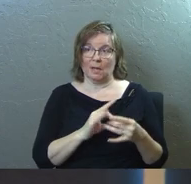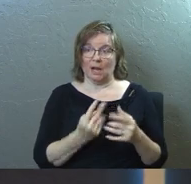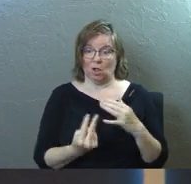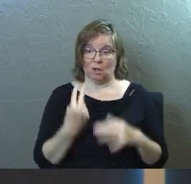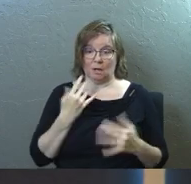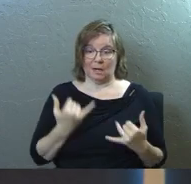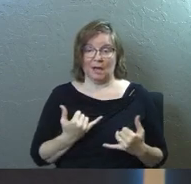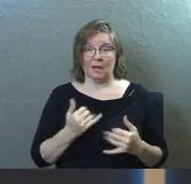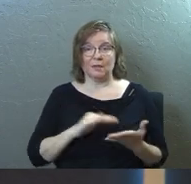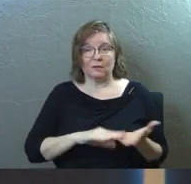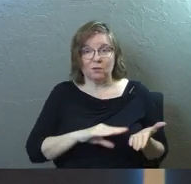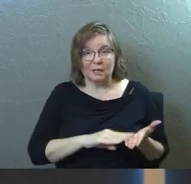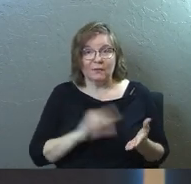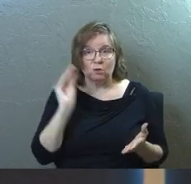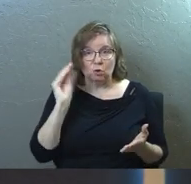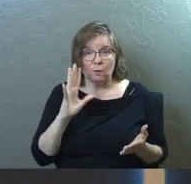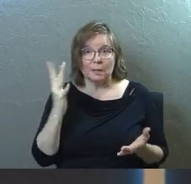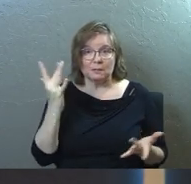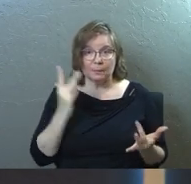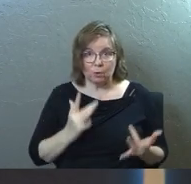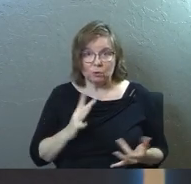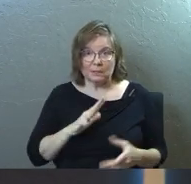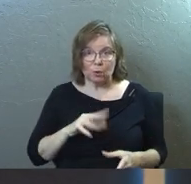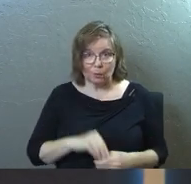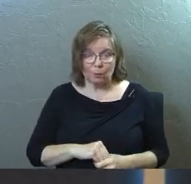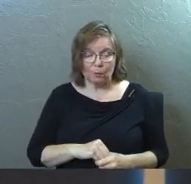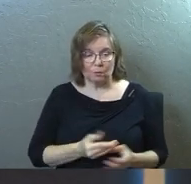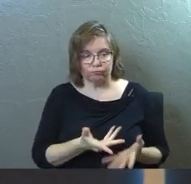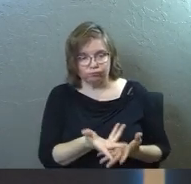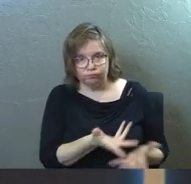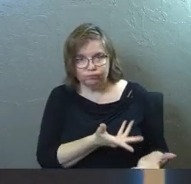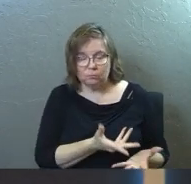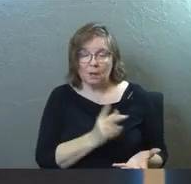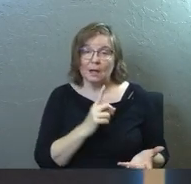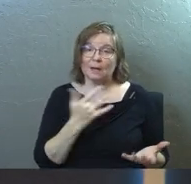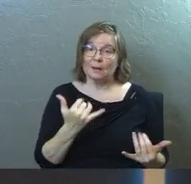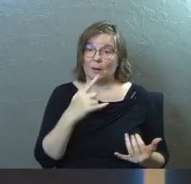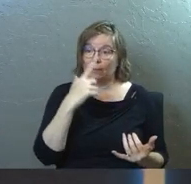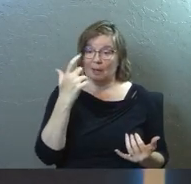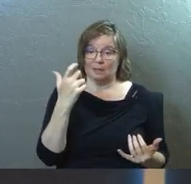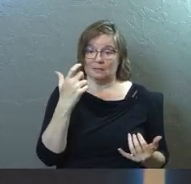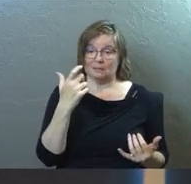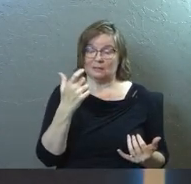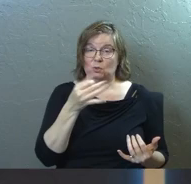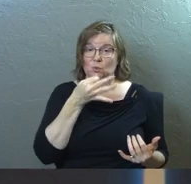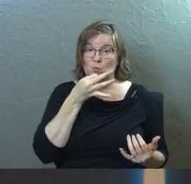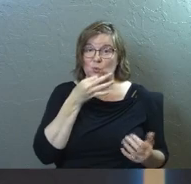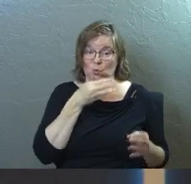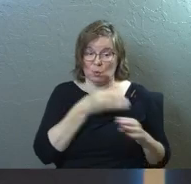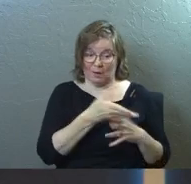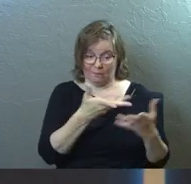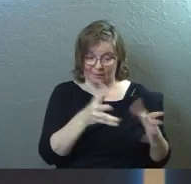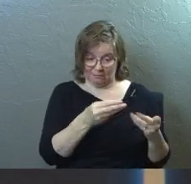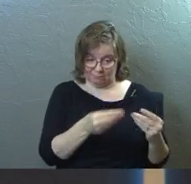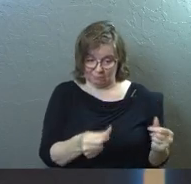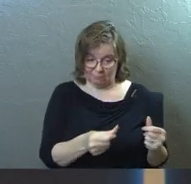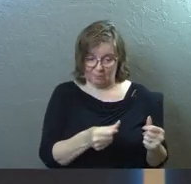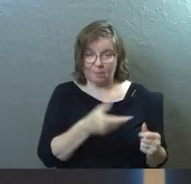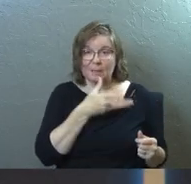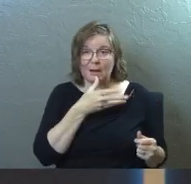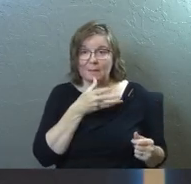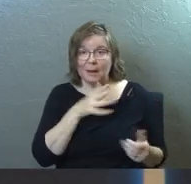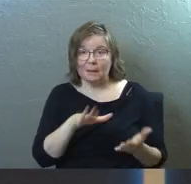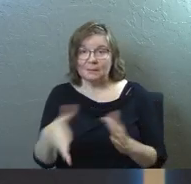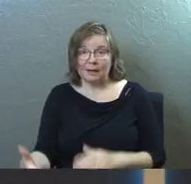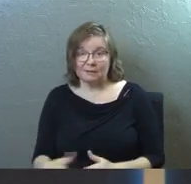look back at it now, and there was forgiveness and grace and mercy and all of it. And it's crazy because we reconciled, and not long after that, my